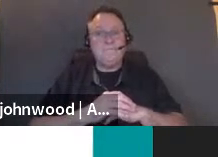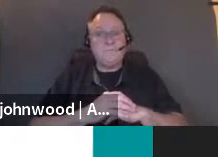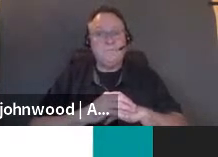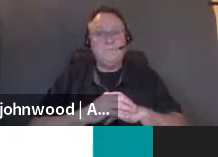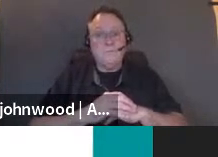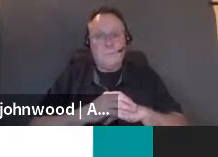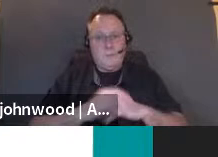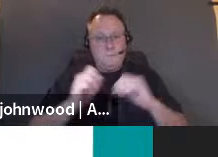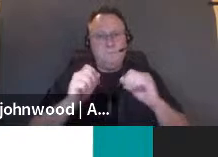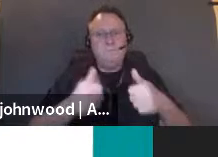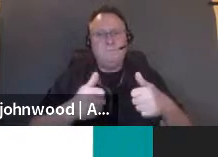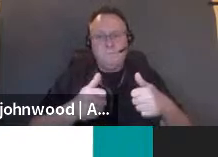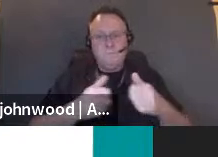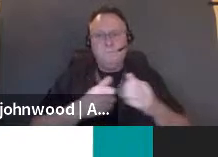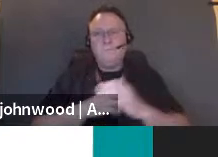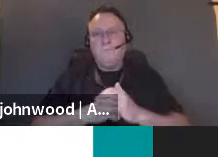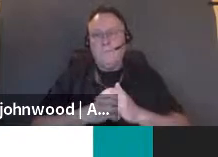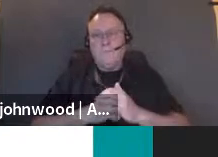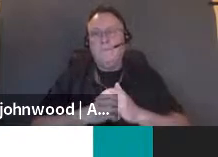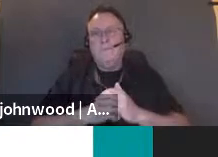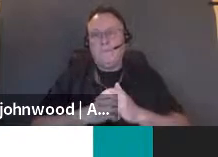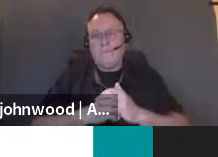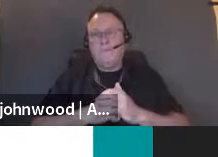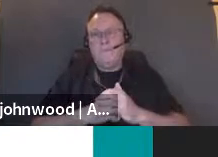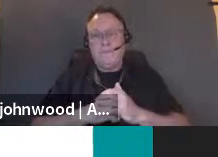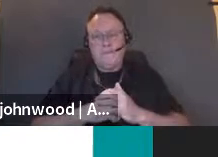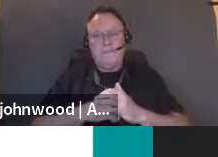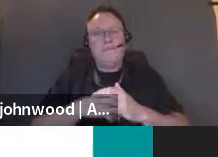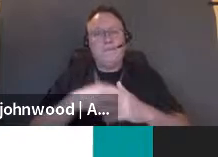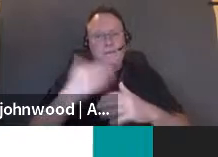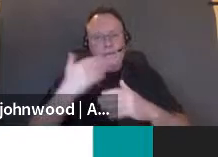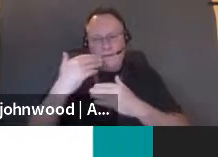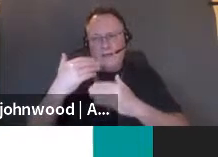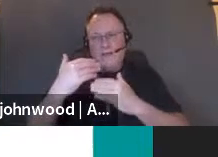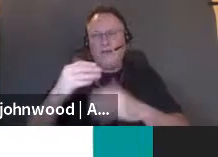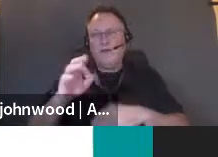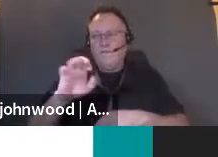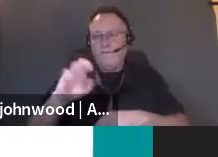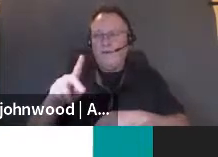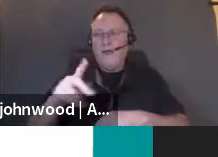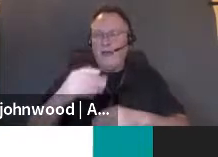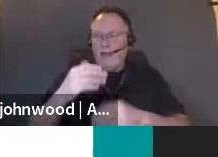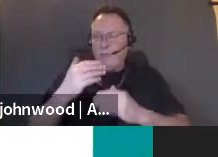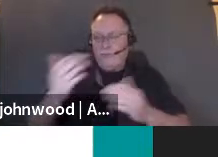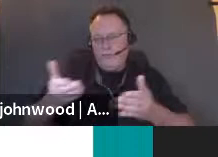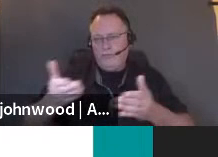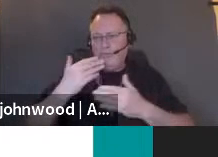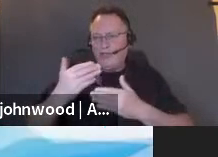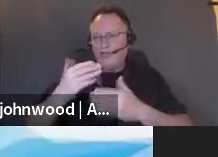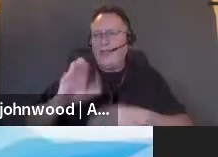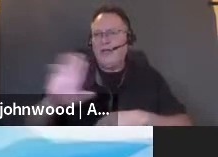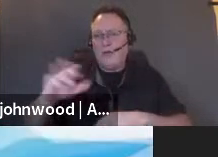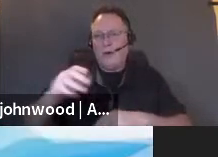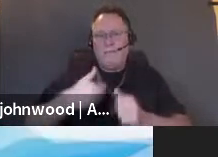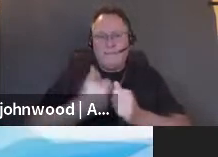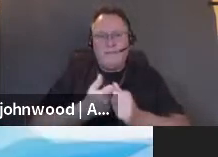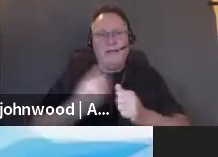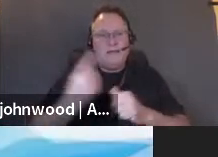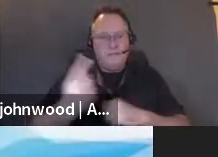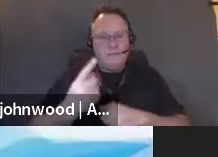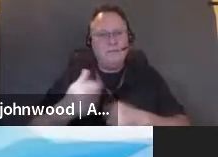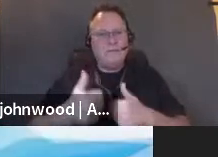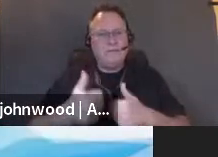Okay. Seeing or hearing none, thank you, Frank. Appreciate your update as always.